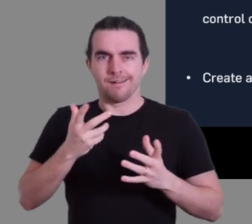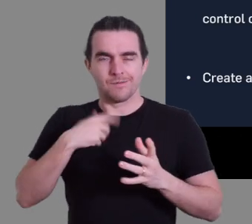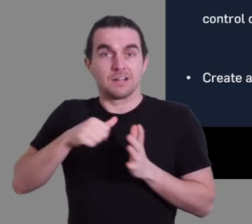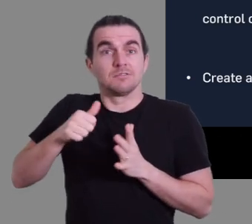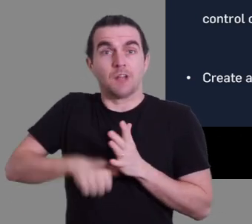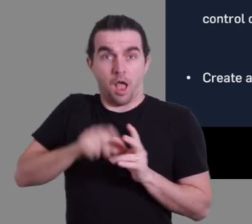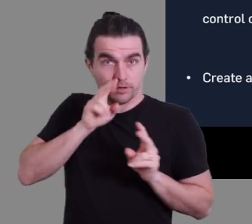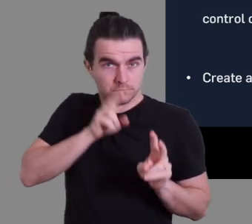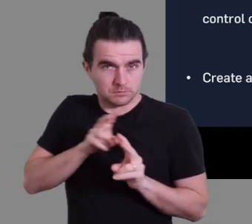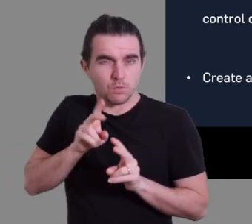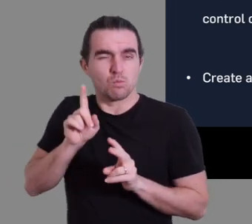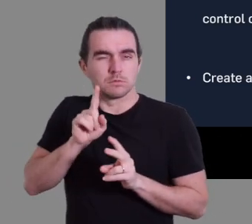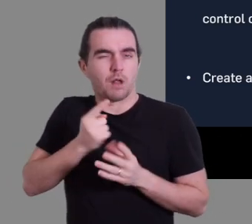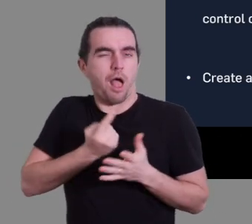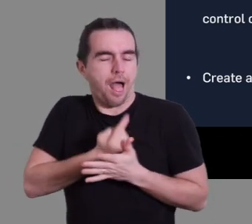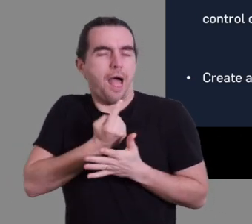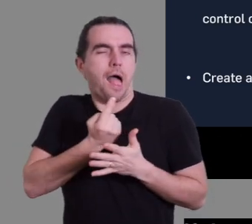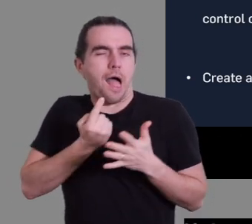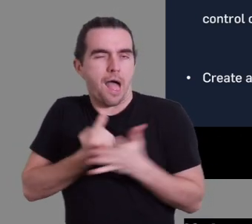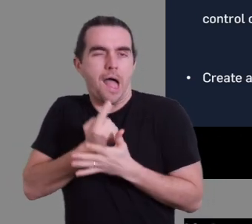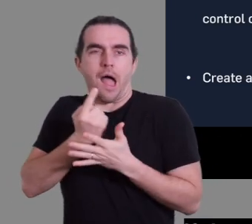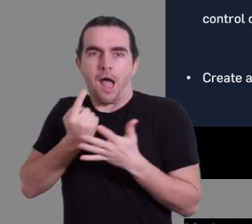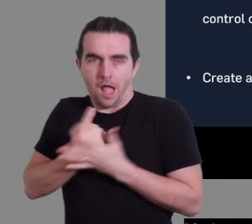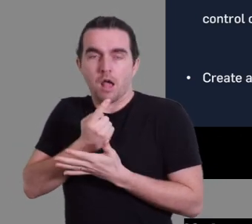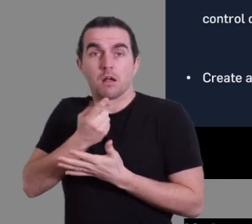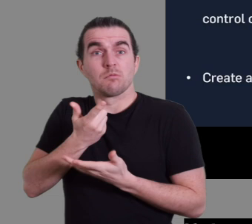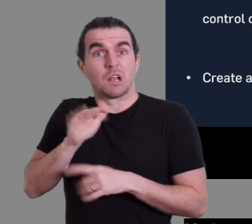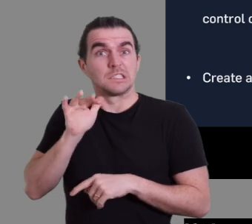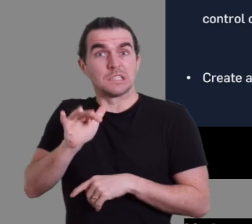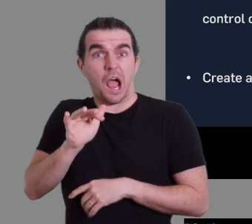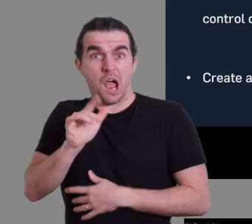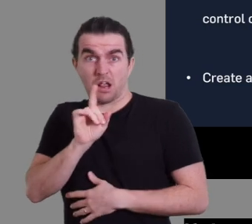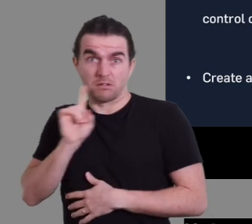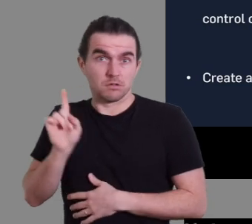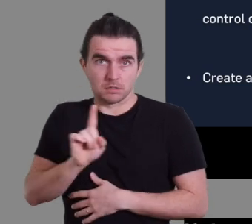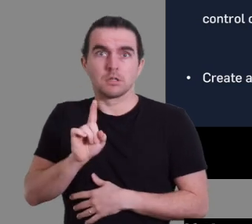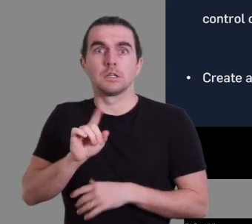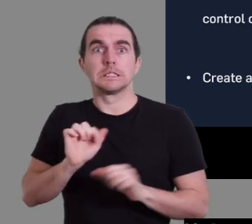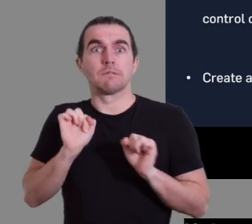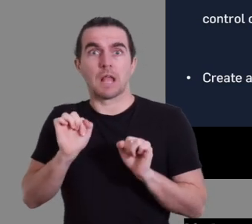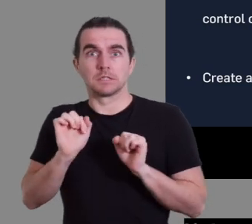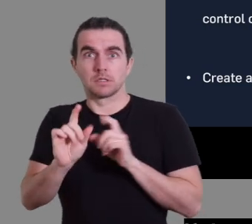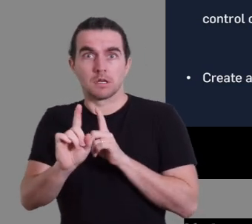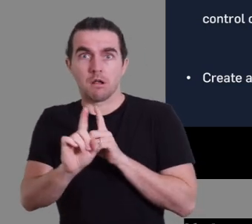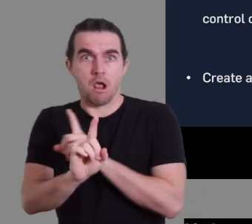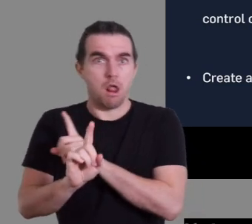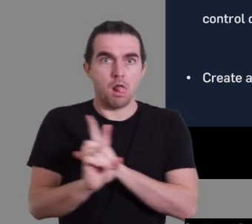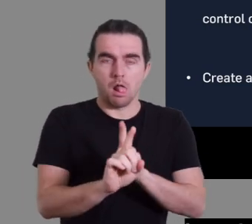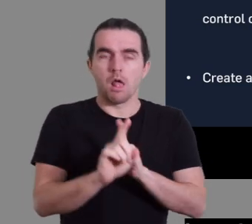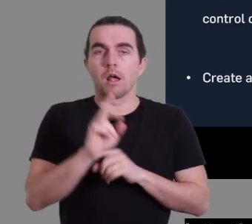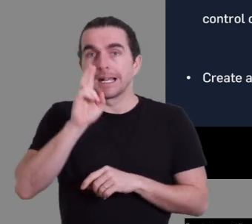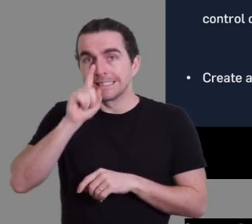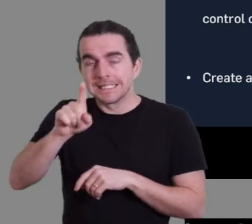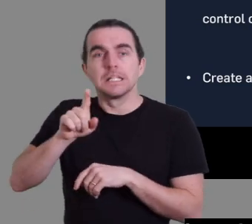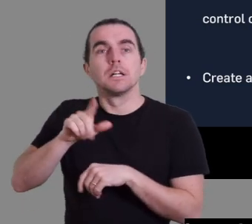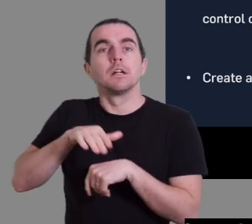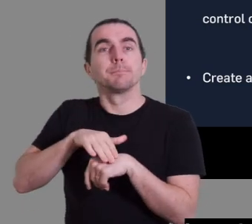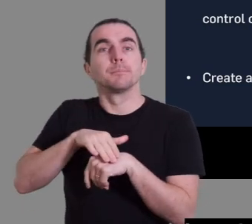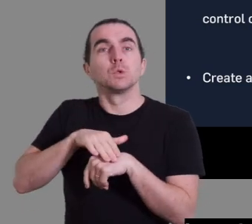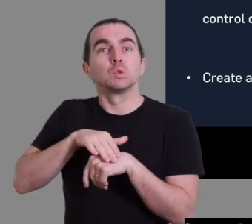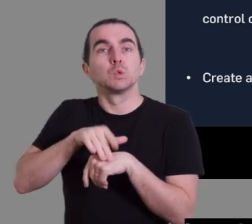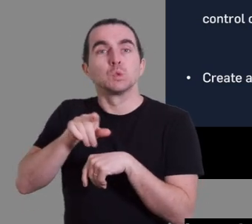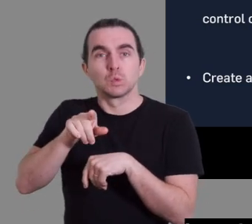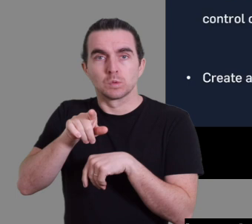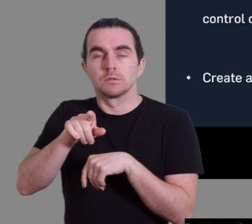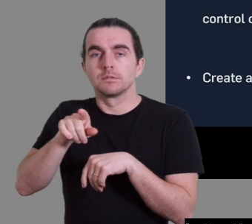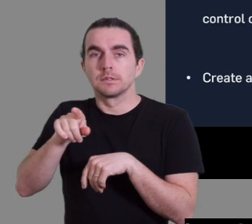start to see common patterns that emerge. If the attacker were to entice the defender, the blue, into the same